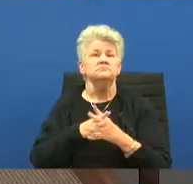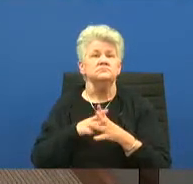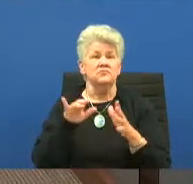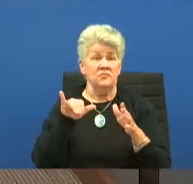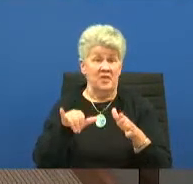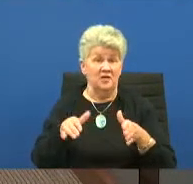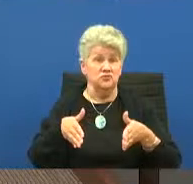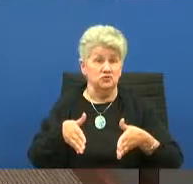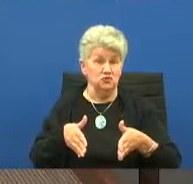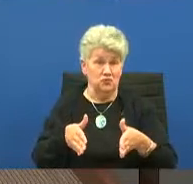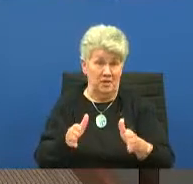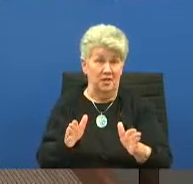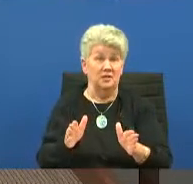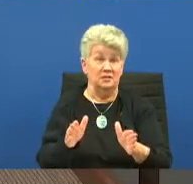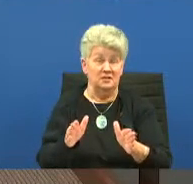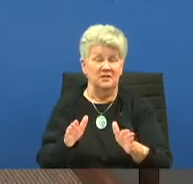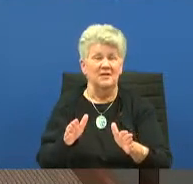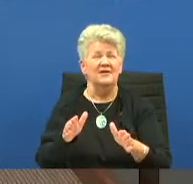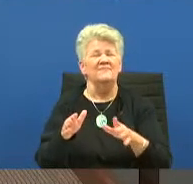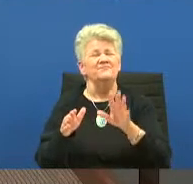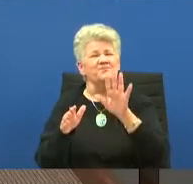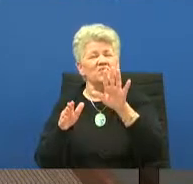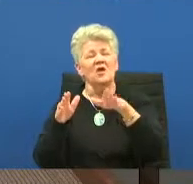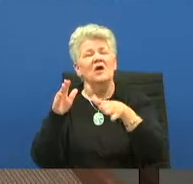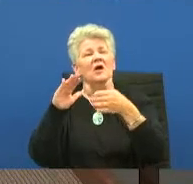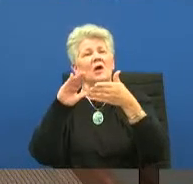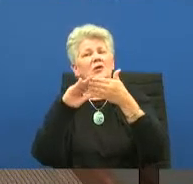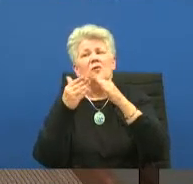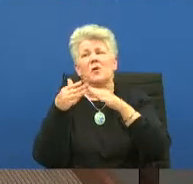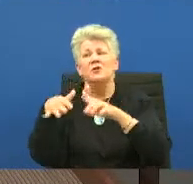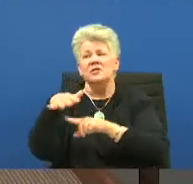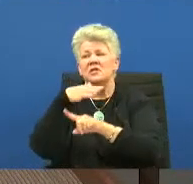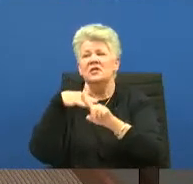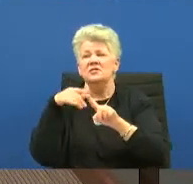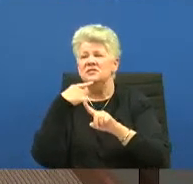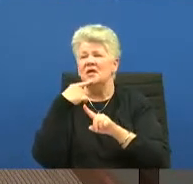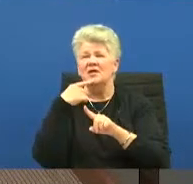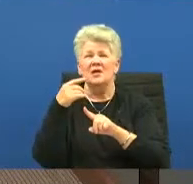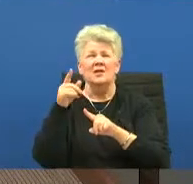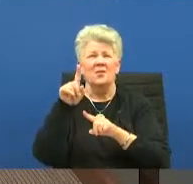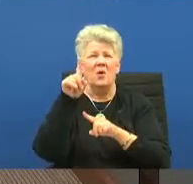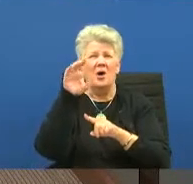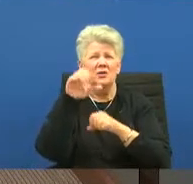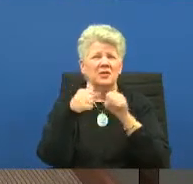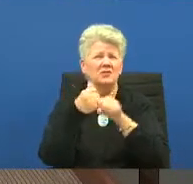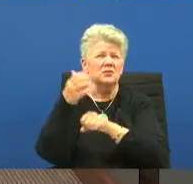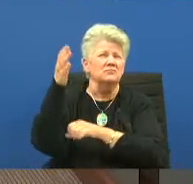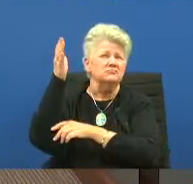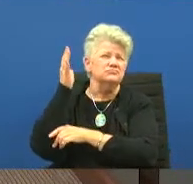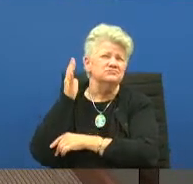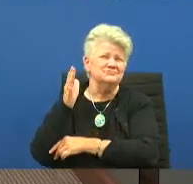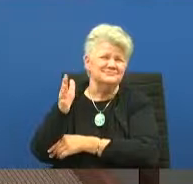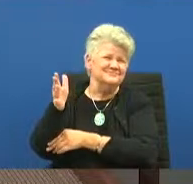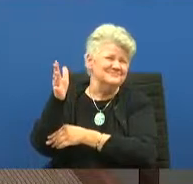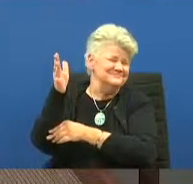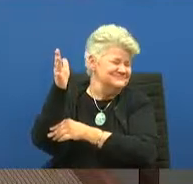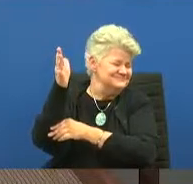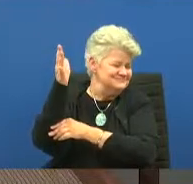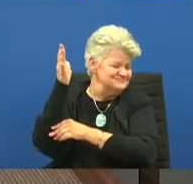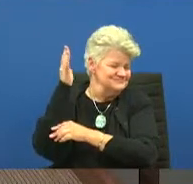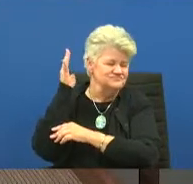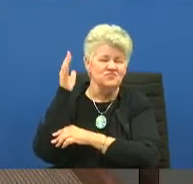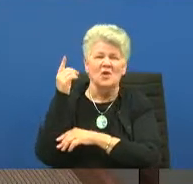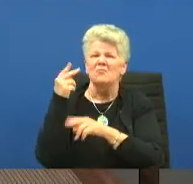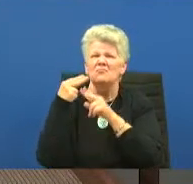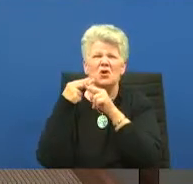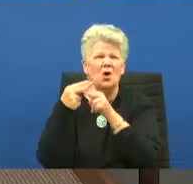street, we went back. The community states that almost 100 years ago, this was always Pride Port